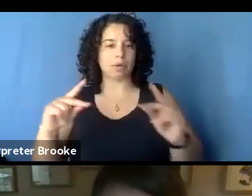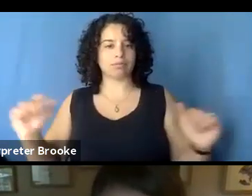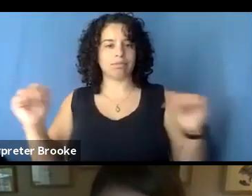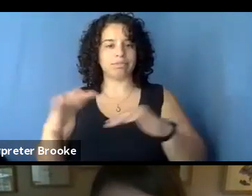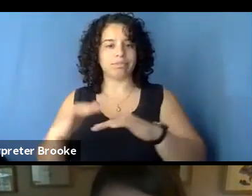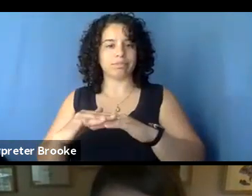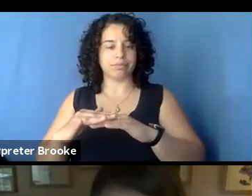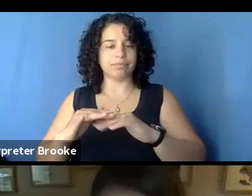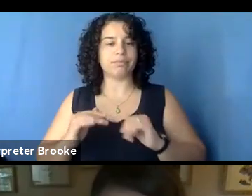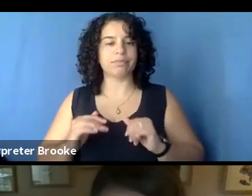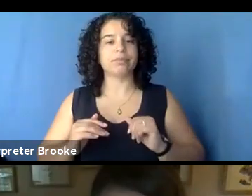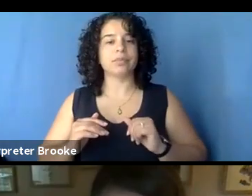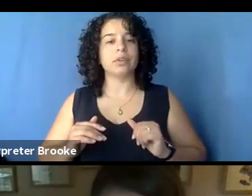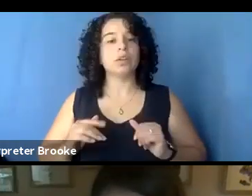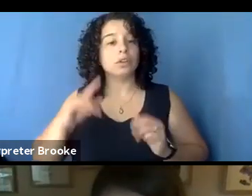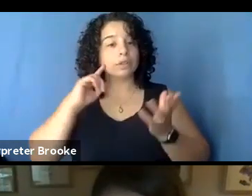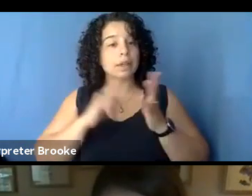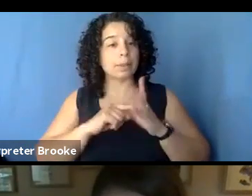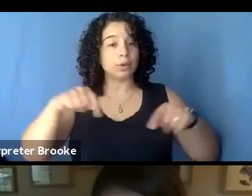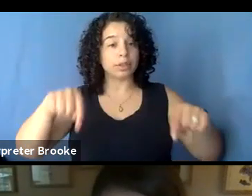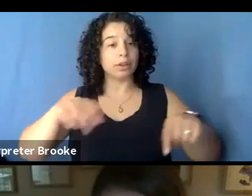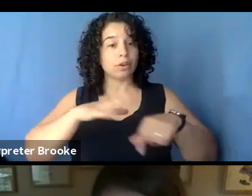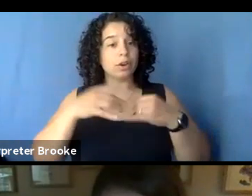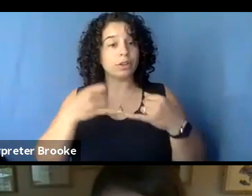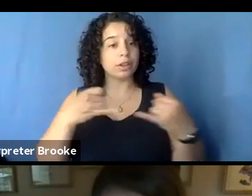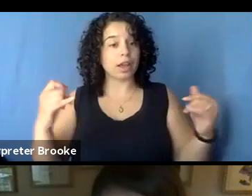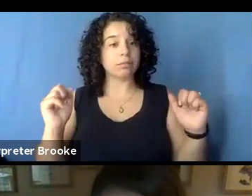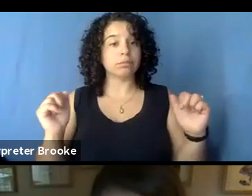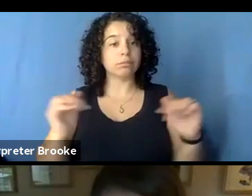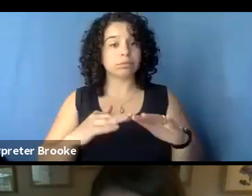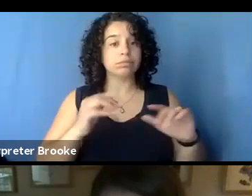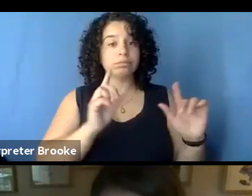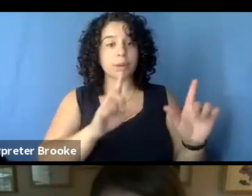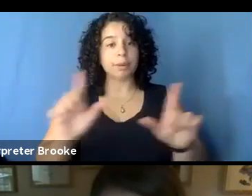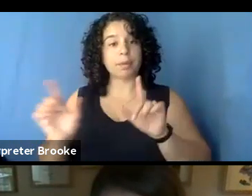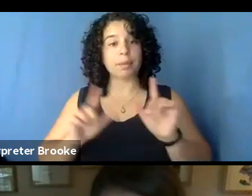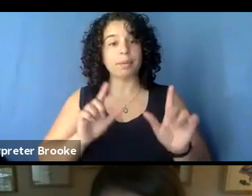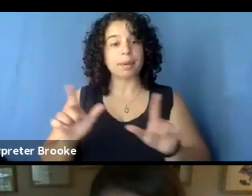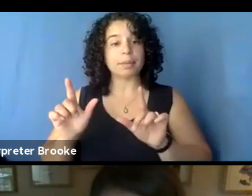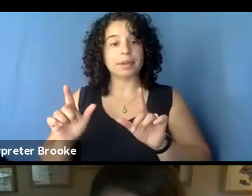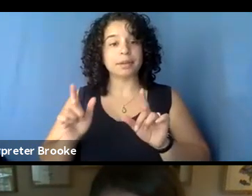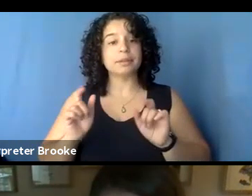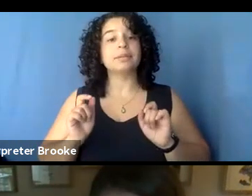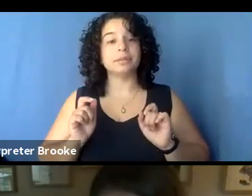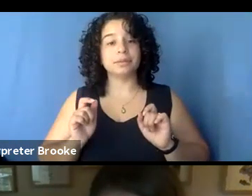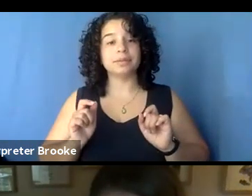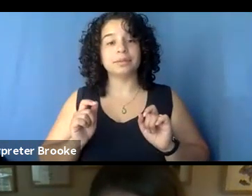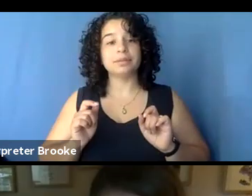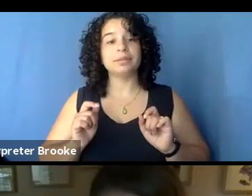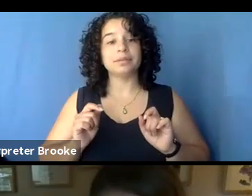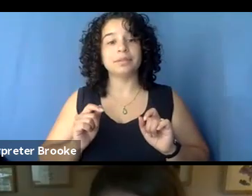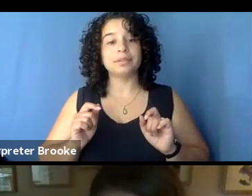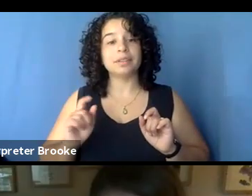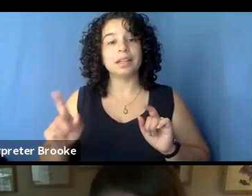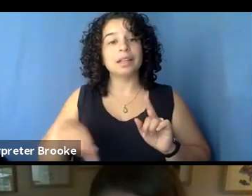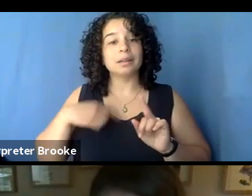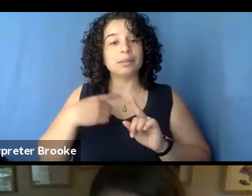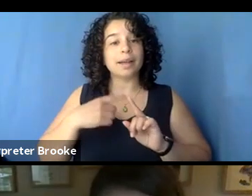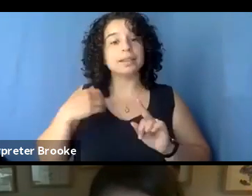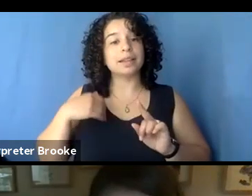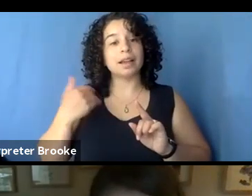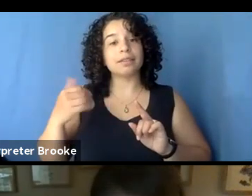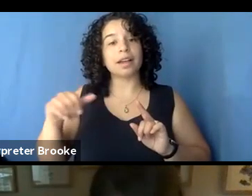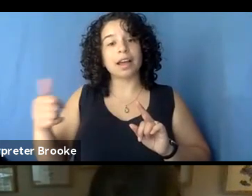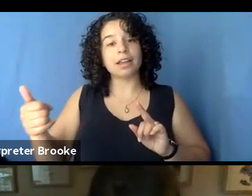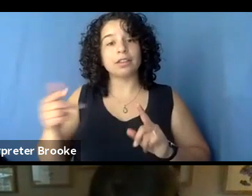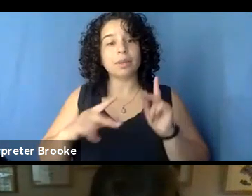are gathered here. And then there are a group of there are people, we're